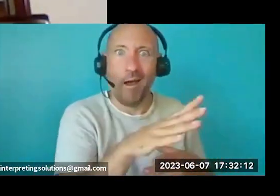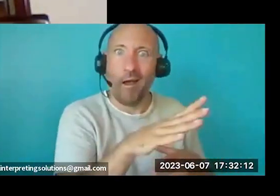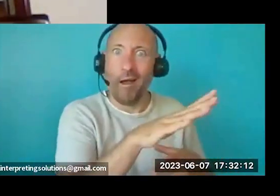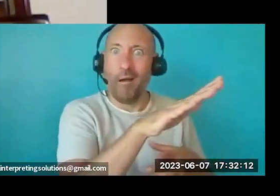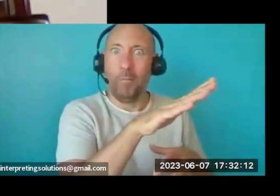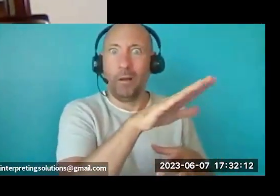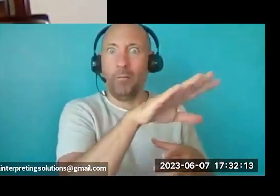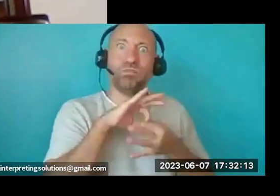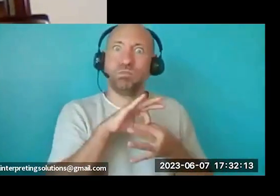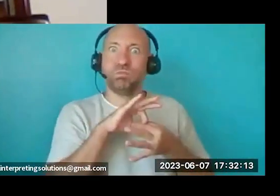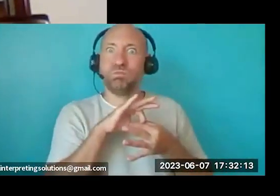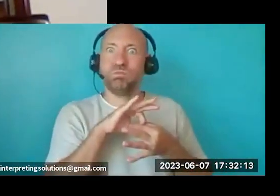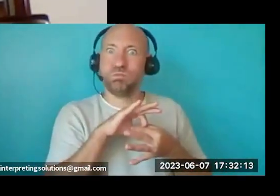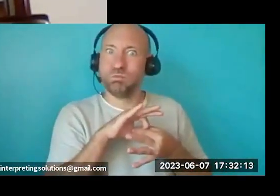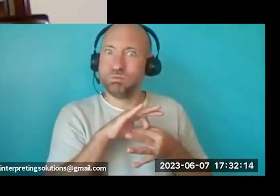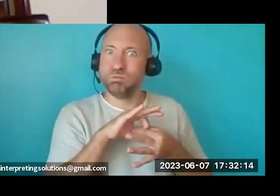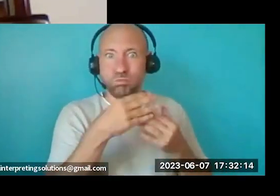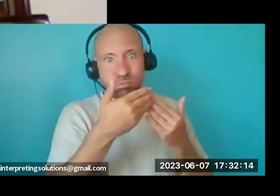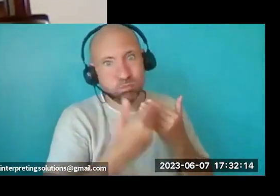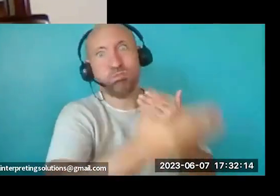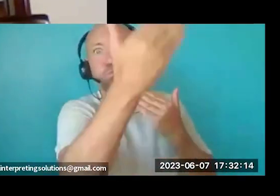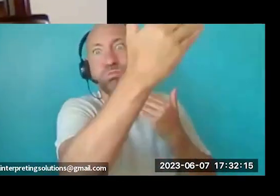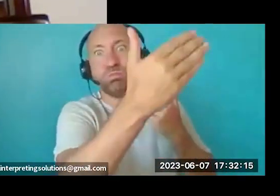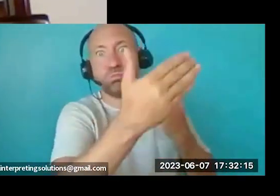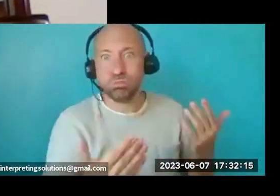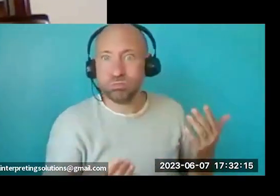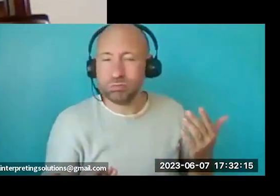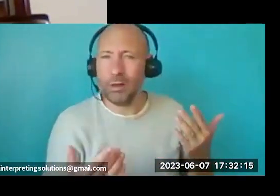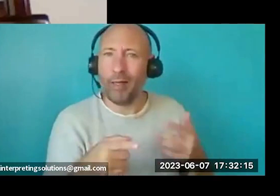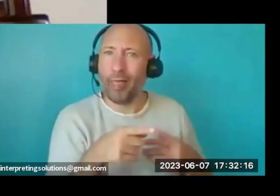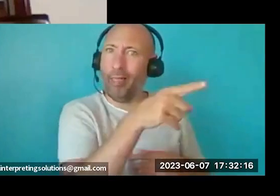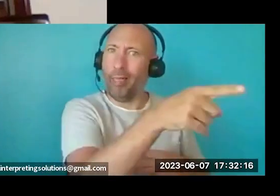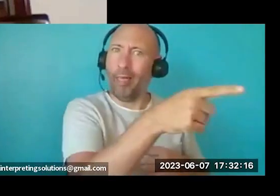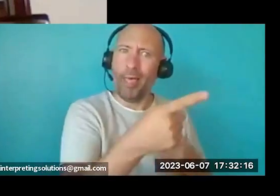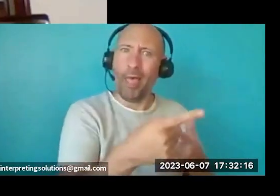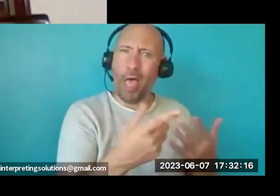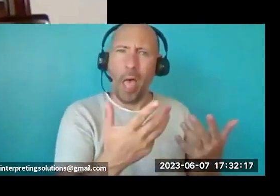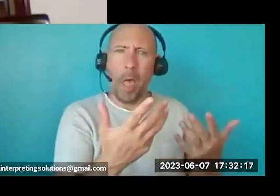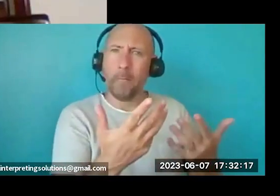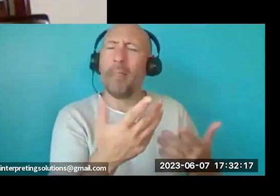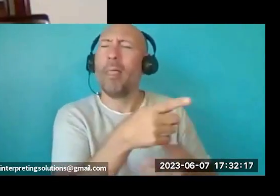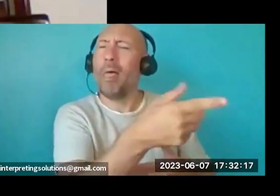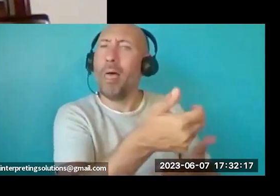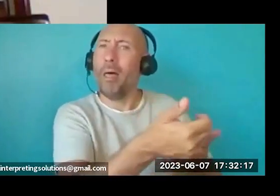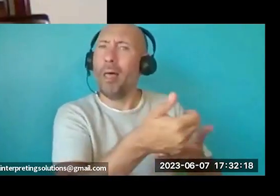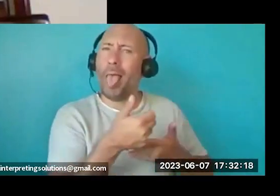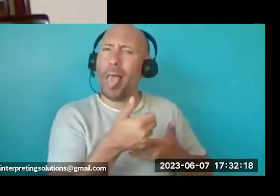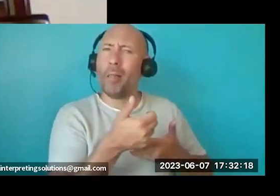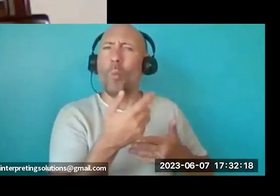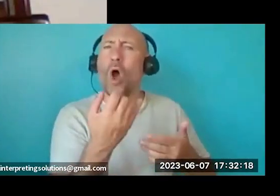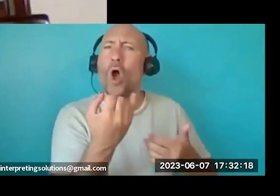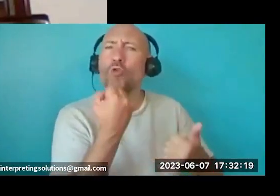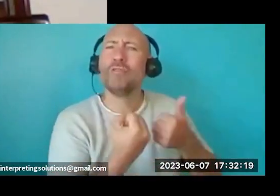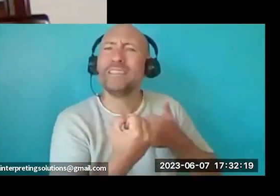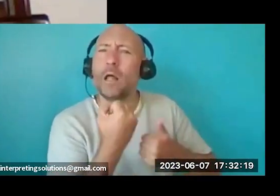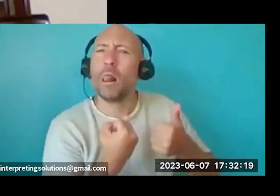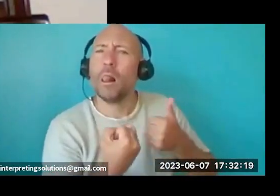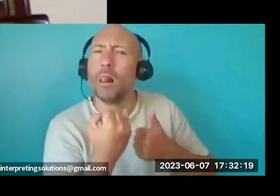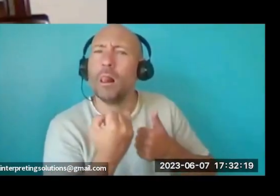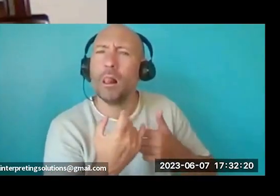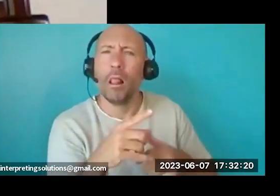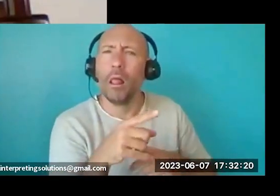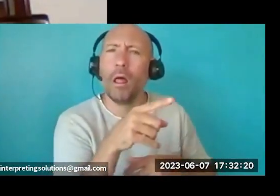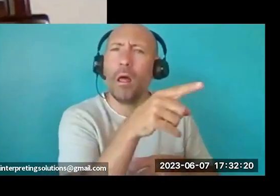loyal audience. And this also means that they develop a sort of critical approach, because it's not so that they simply